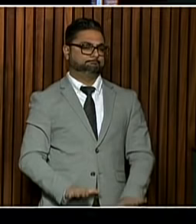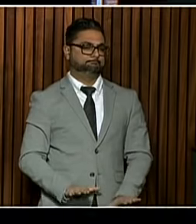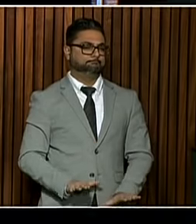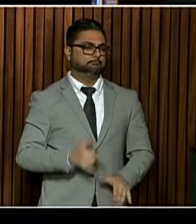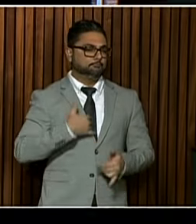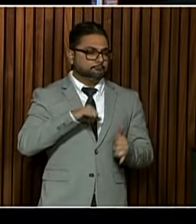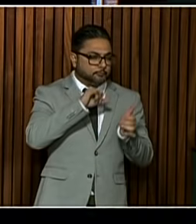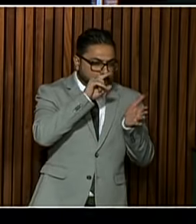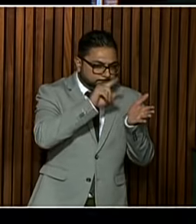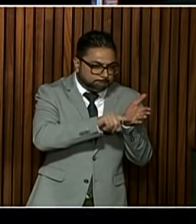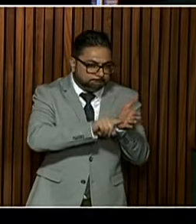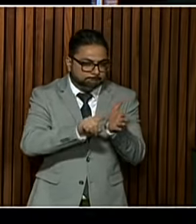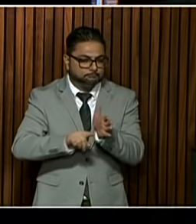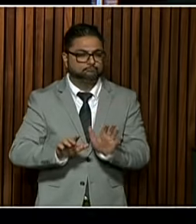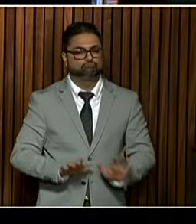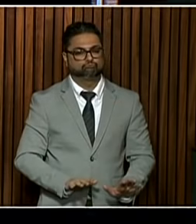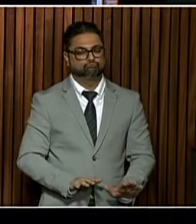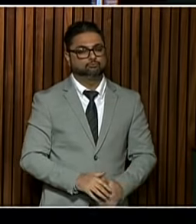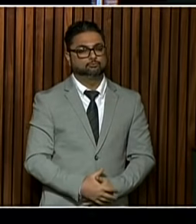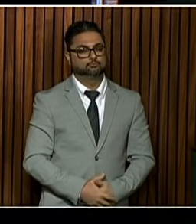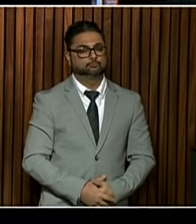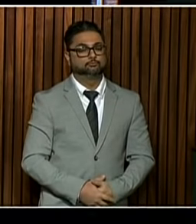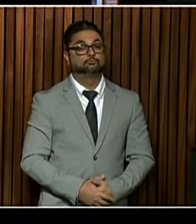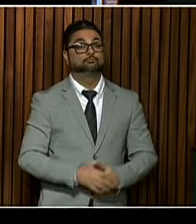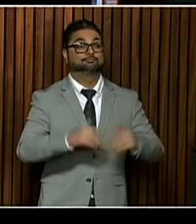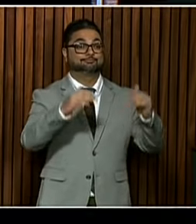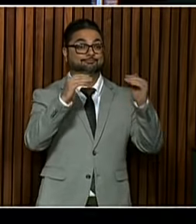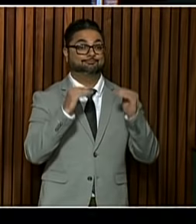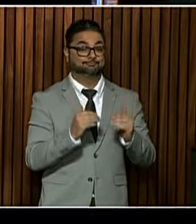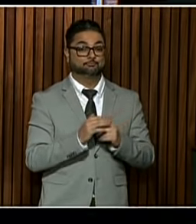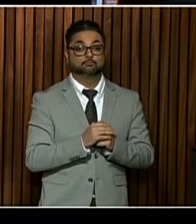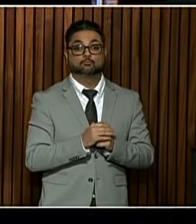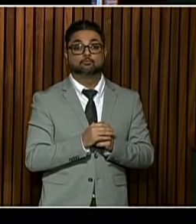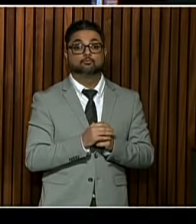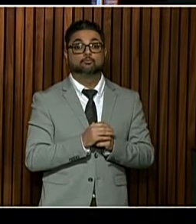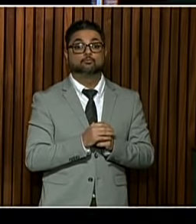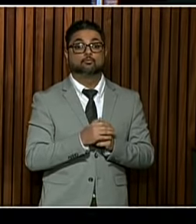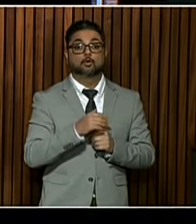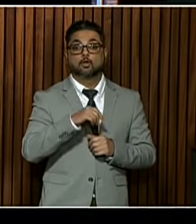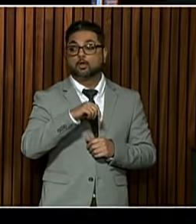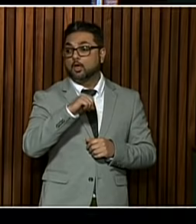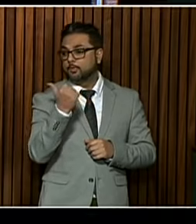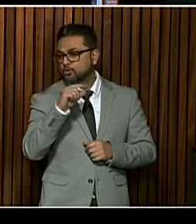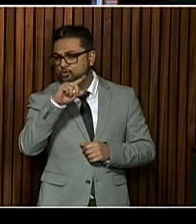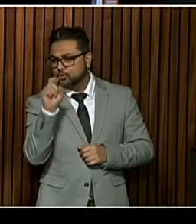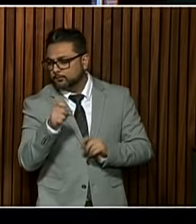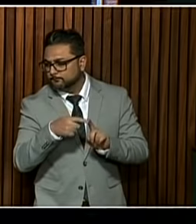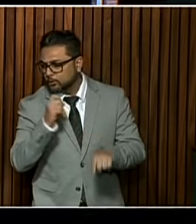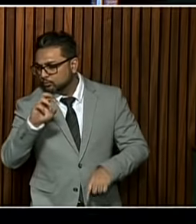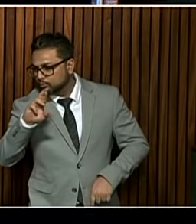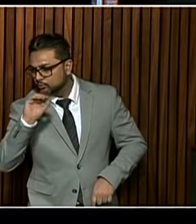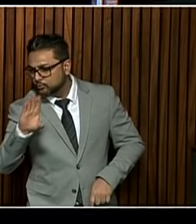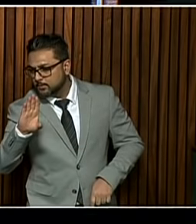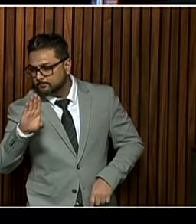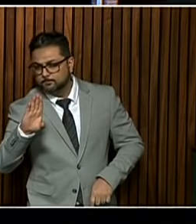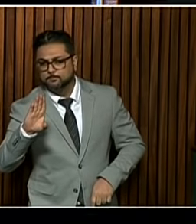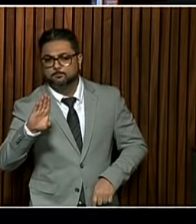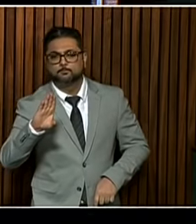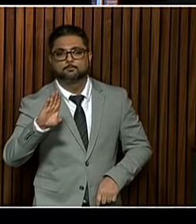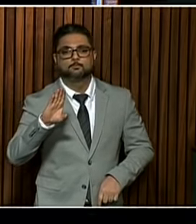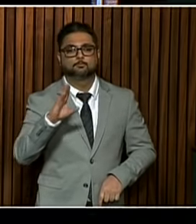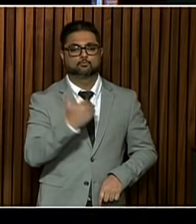Your next question comes from Rob Ferguson with the Toronto Star. Please go ahead. Hi there, doctors.